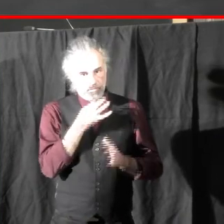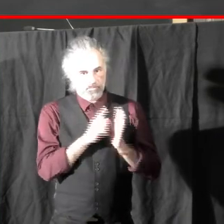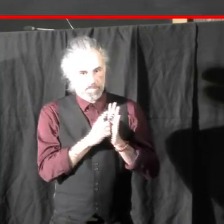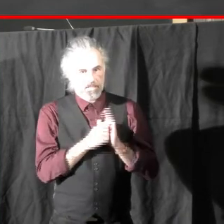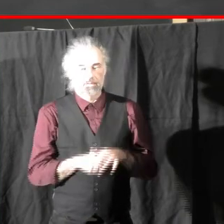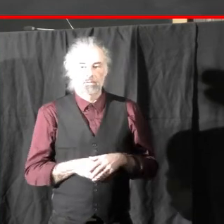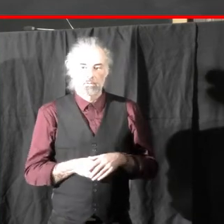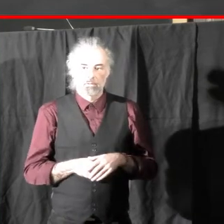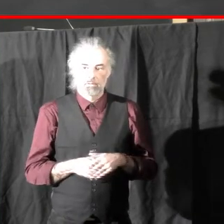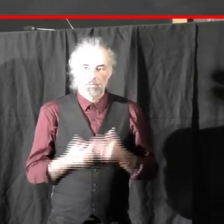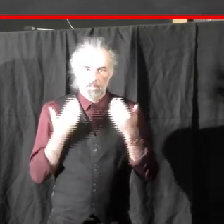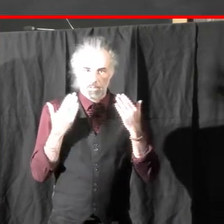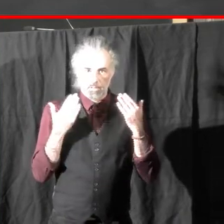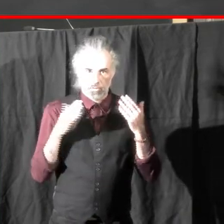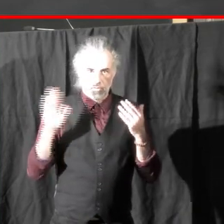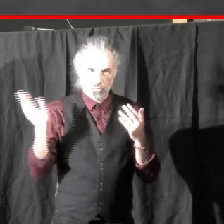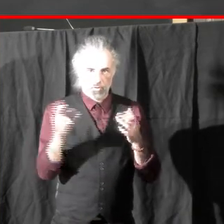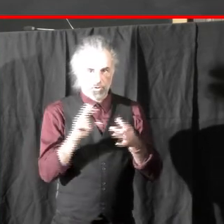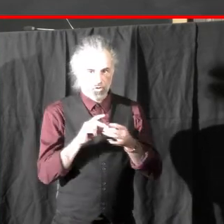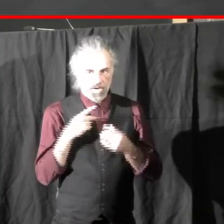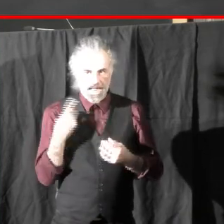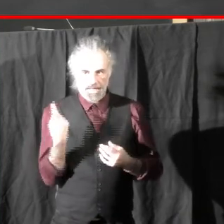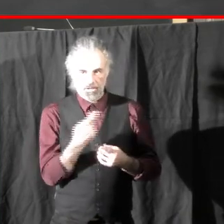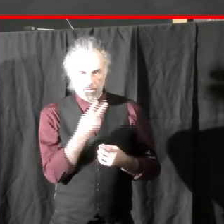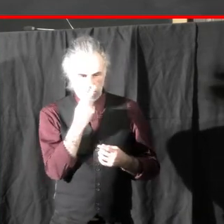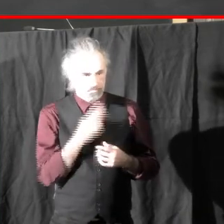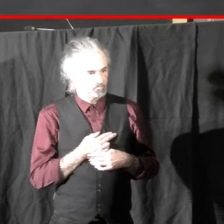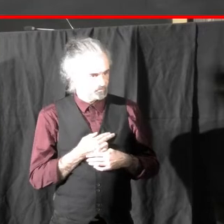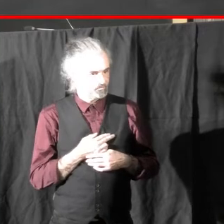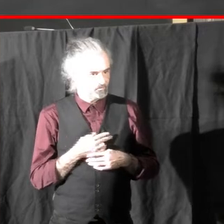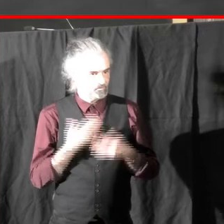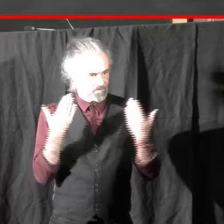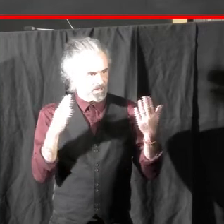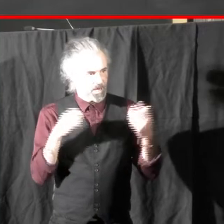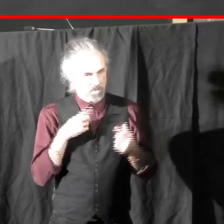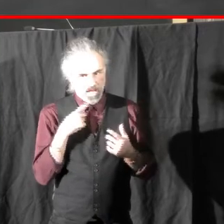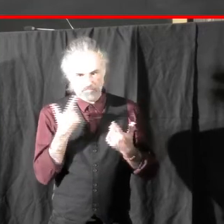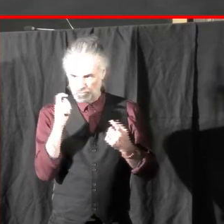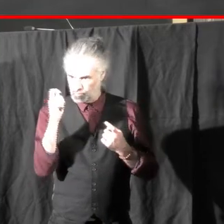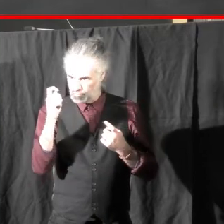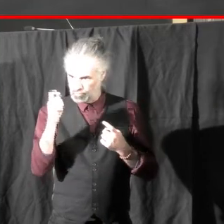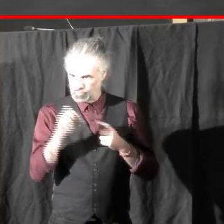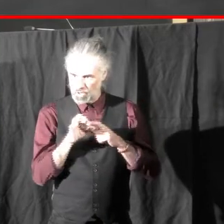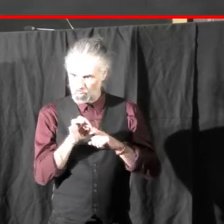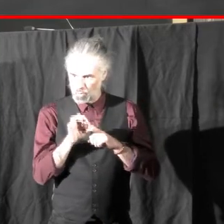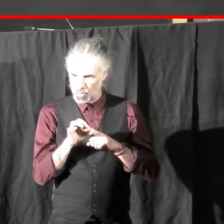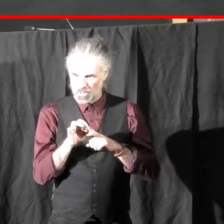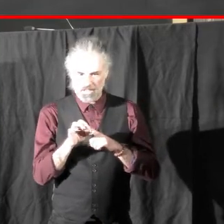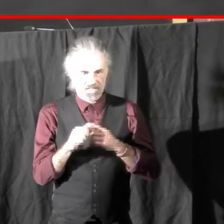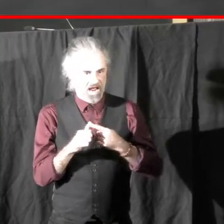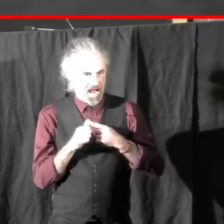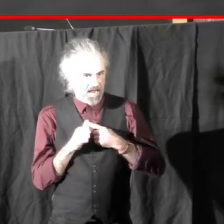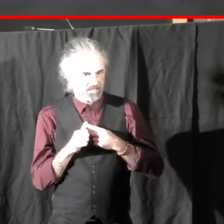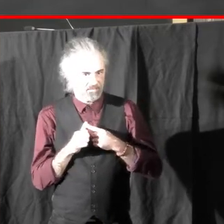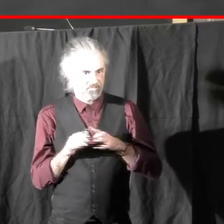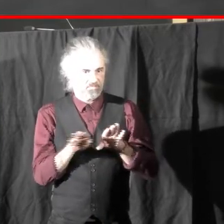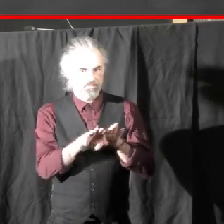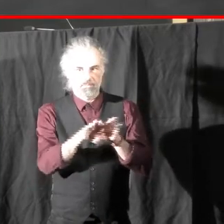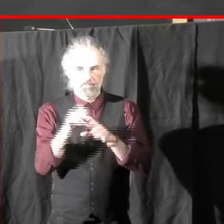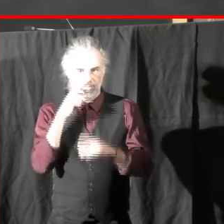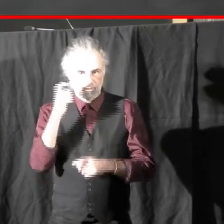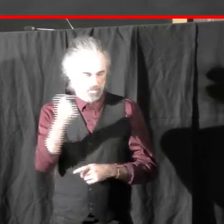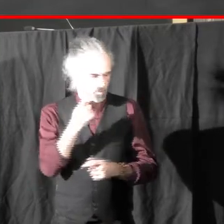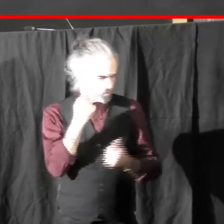welcome, thank you all for joining us this evening, and stick around, and we'll have the Q&A in just 2 minutes. To everyone online, do the same, and we'll see you